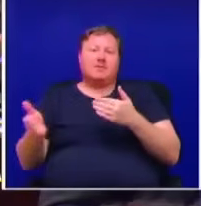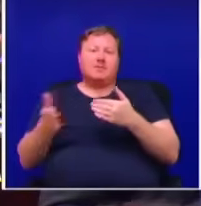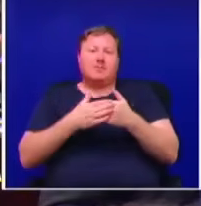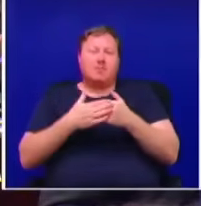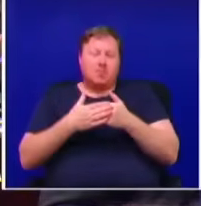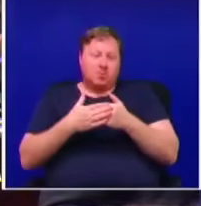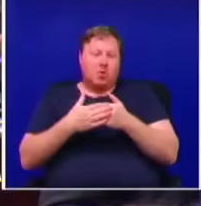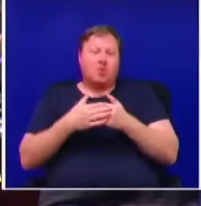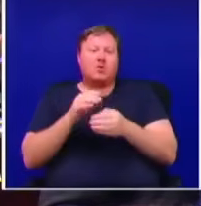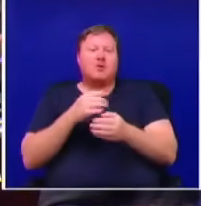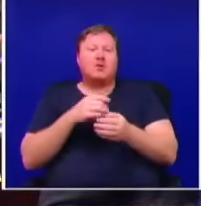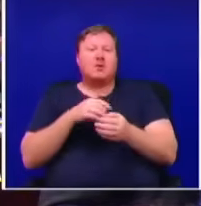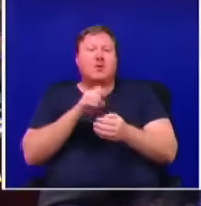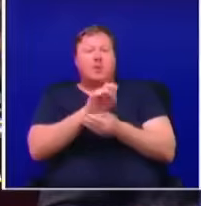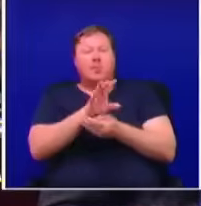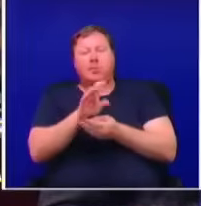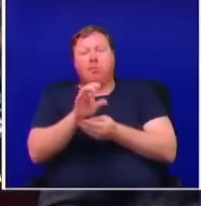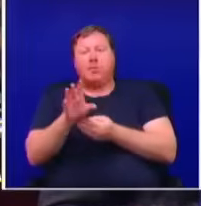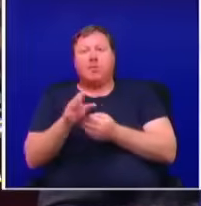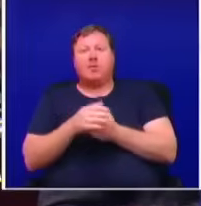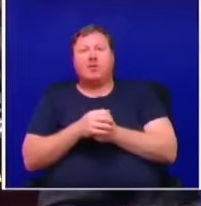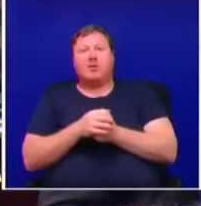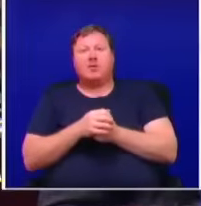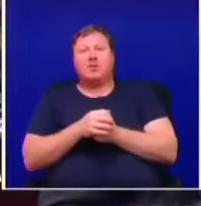over 250